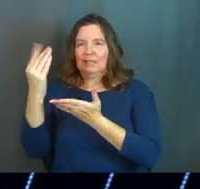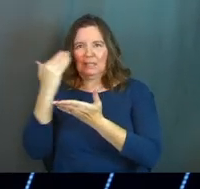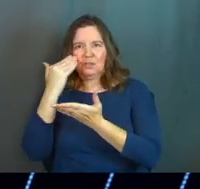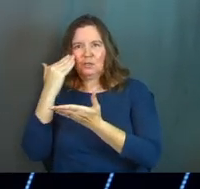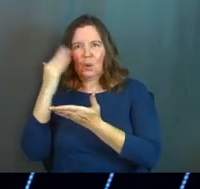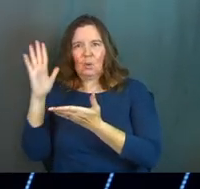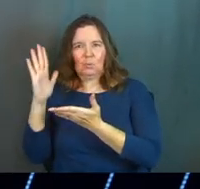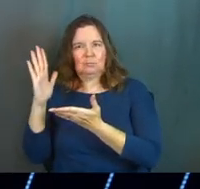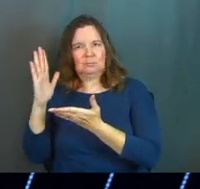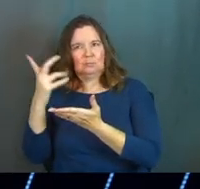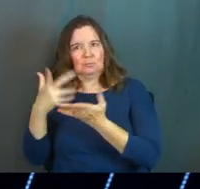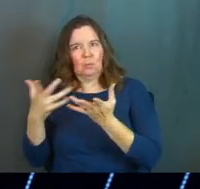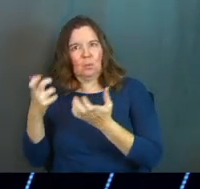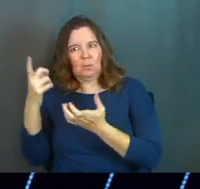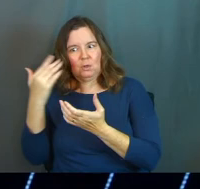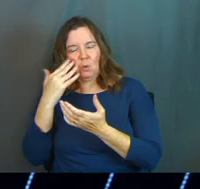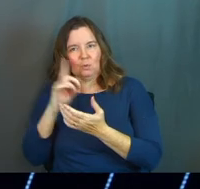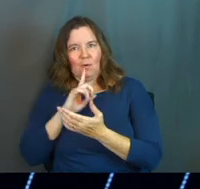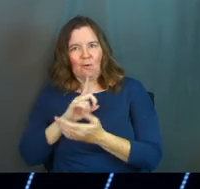he knows where you are.